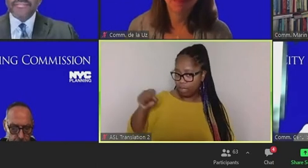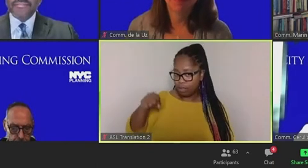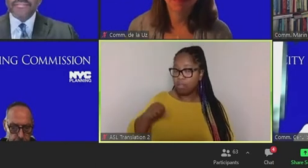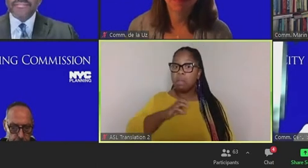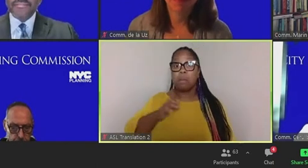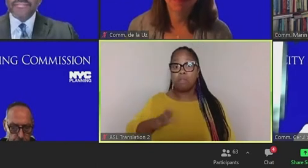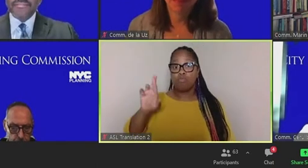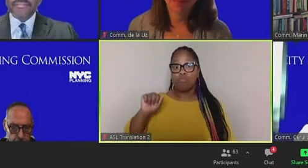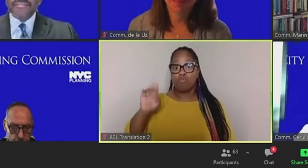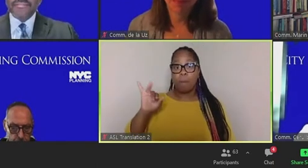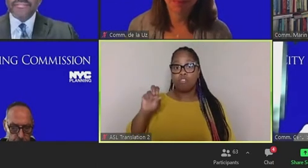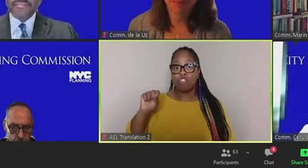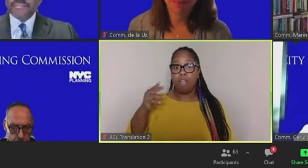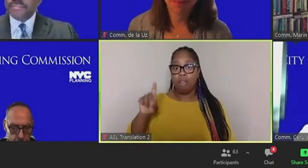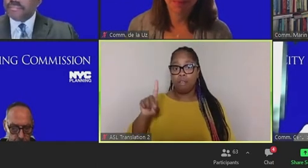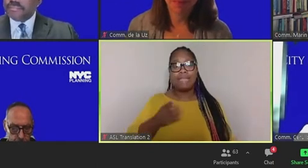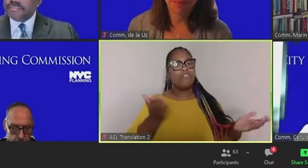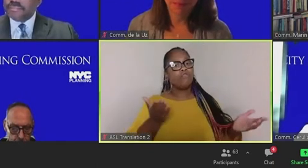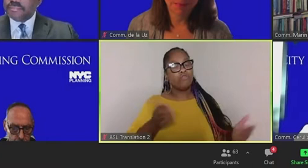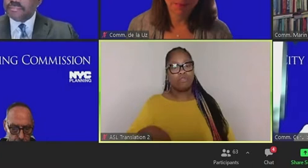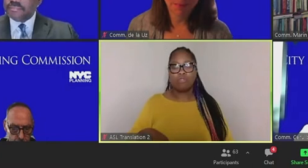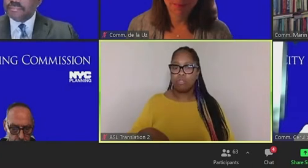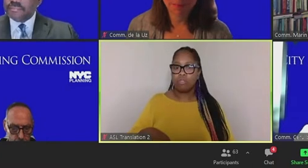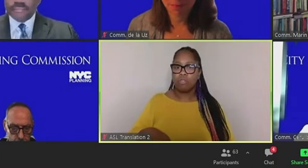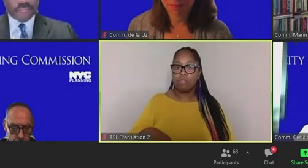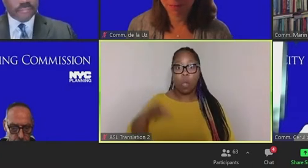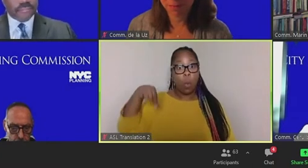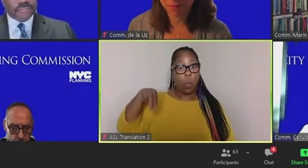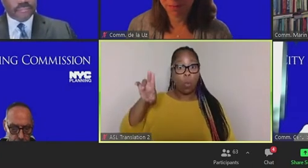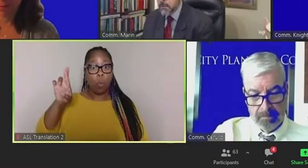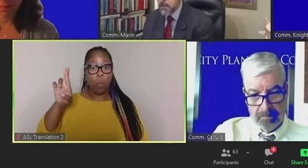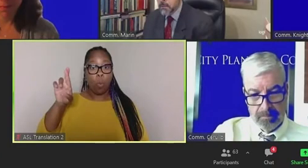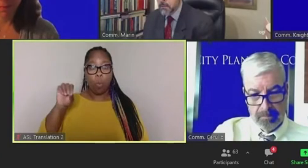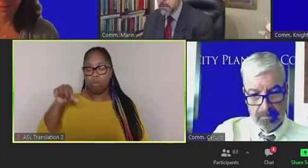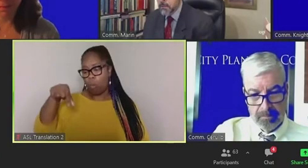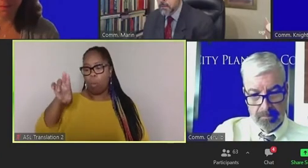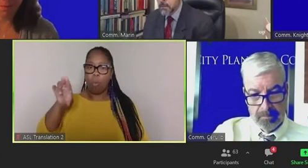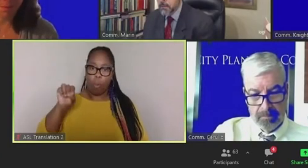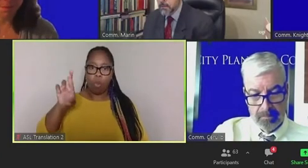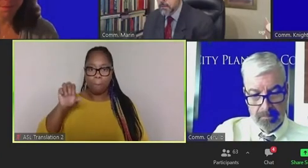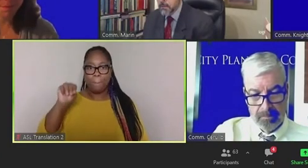Commissioner Robichaud. Here. A quorum is present.